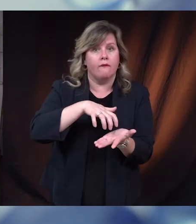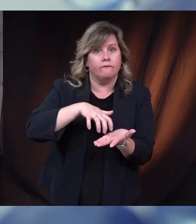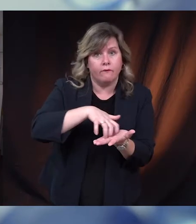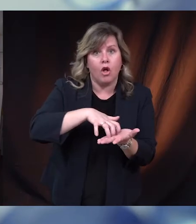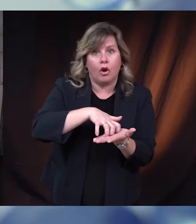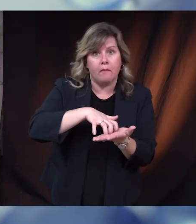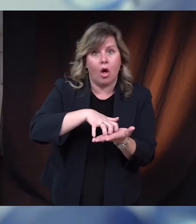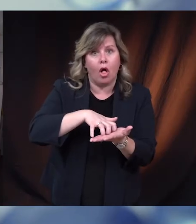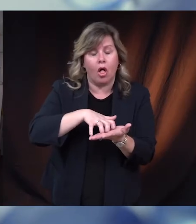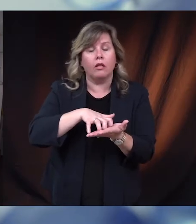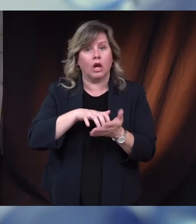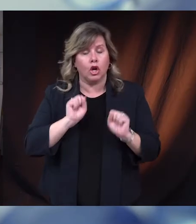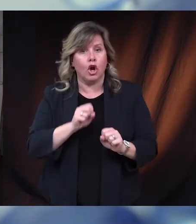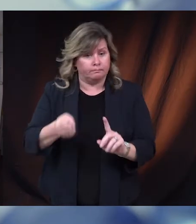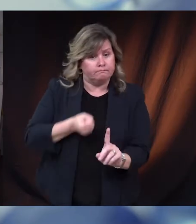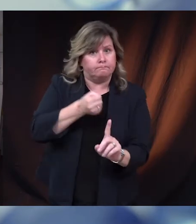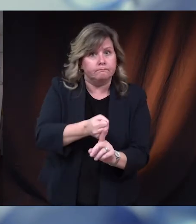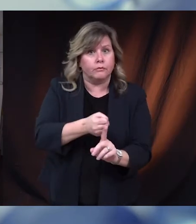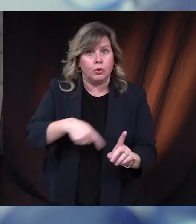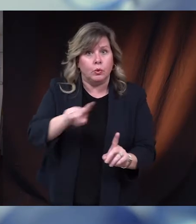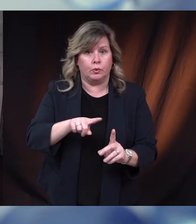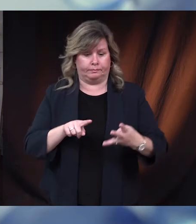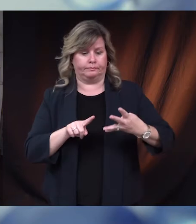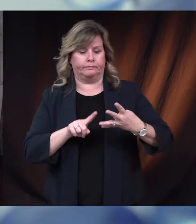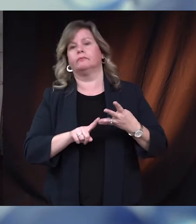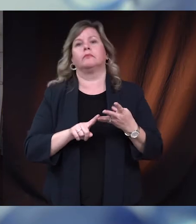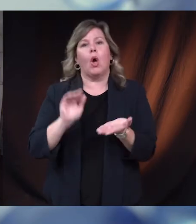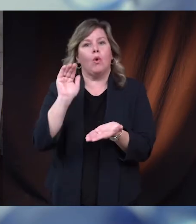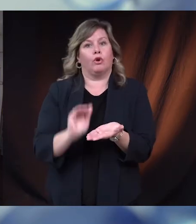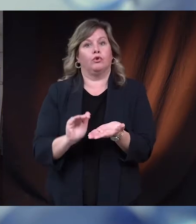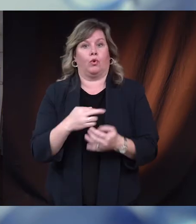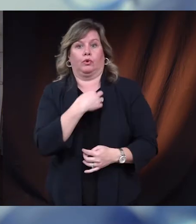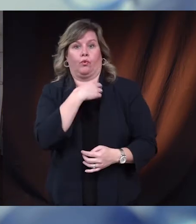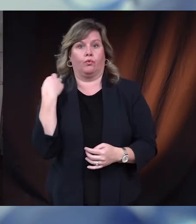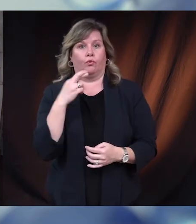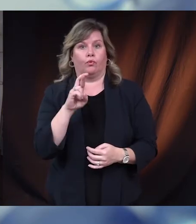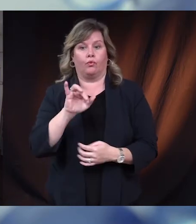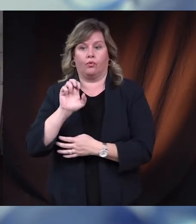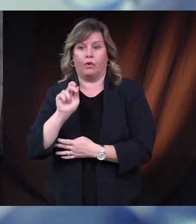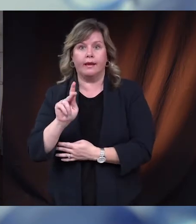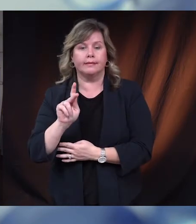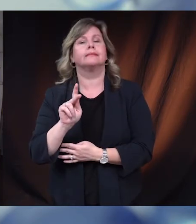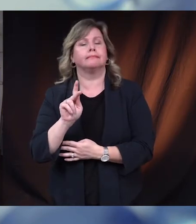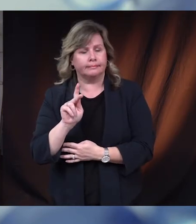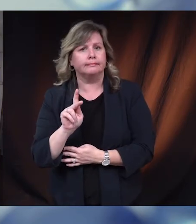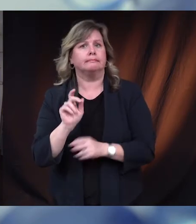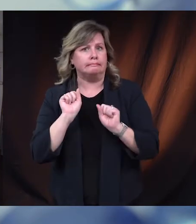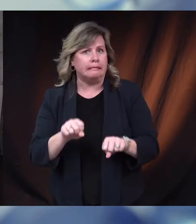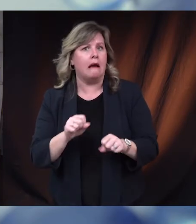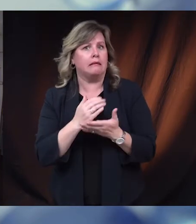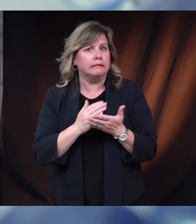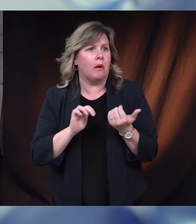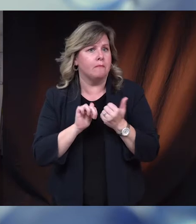problem. We have to convince them there's something they can do to reduce their risk. And certainly with COVID-19, all of those boxes